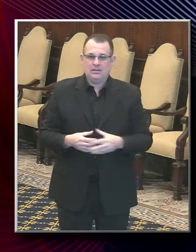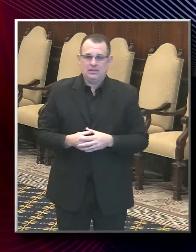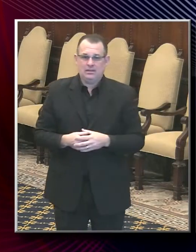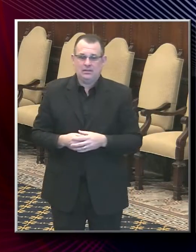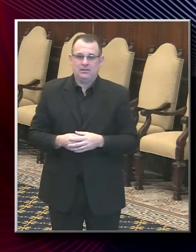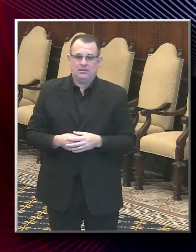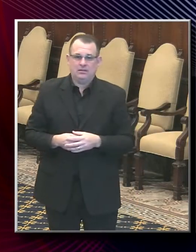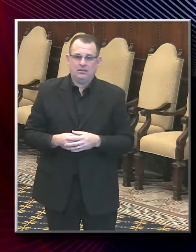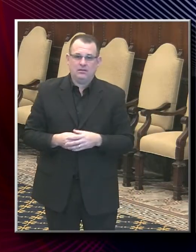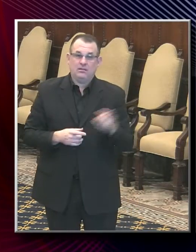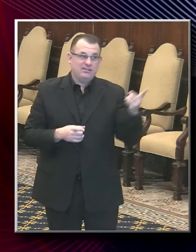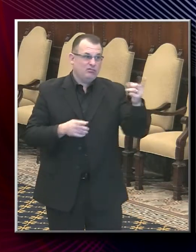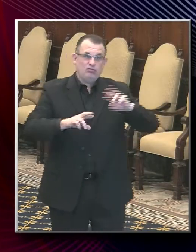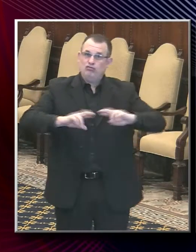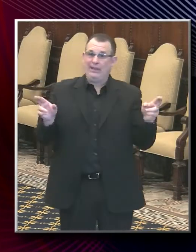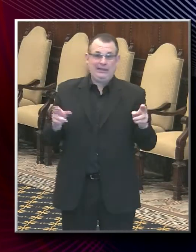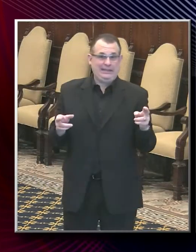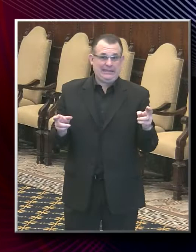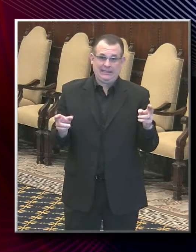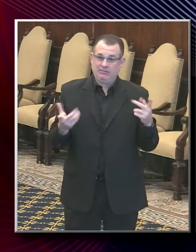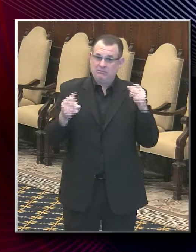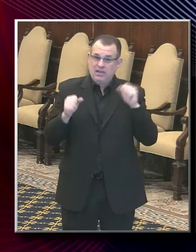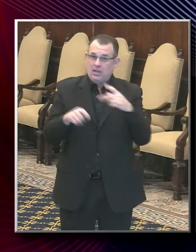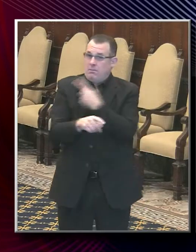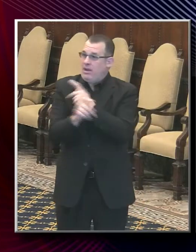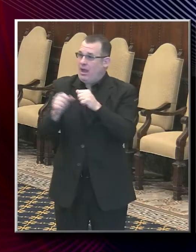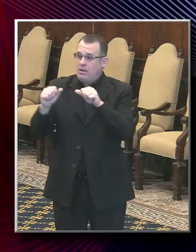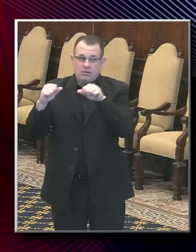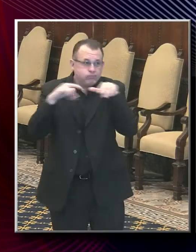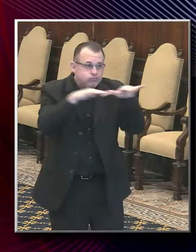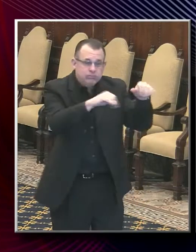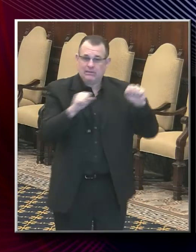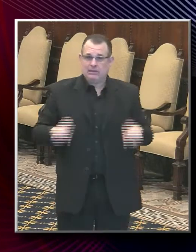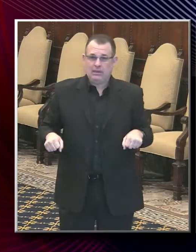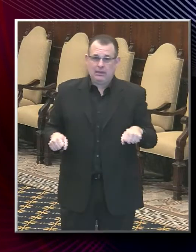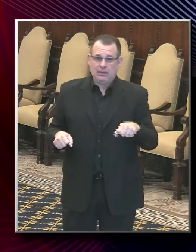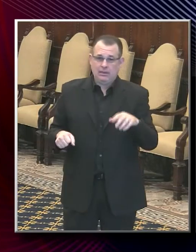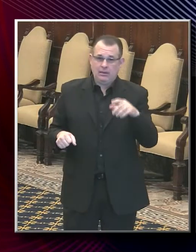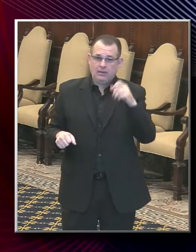is ready and capable of treating patients, not patients who need intensive care,